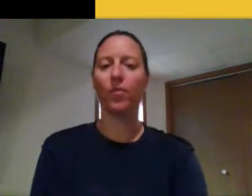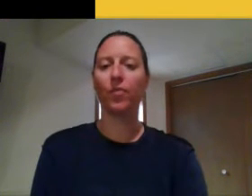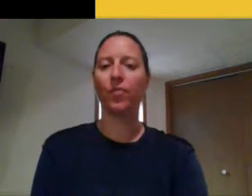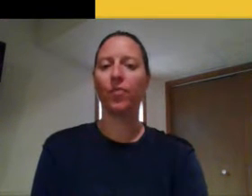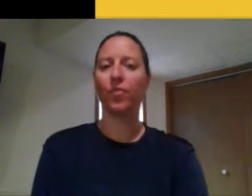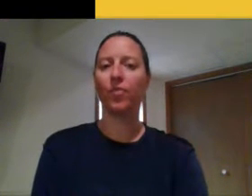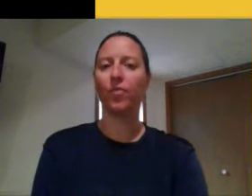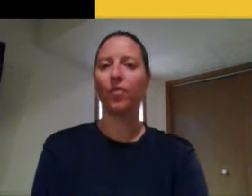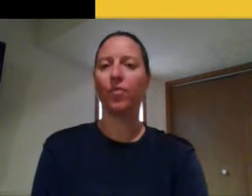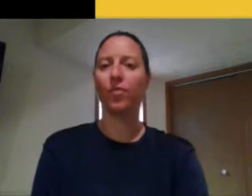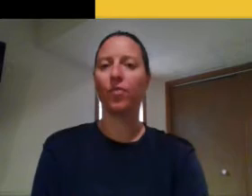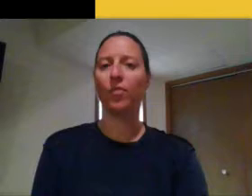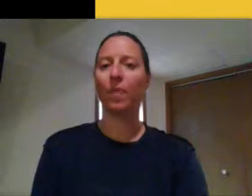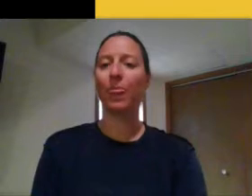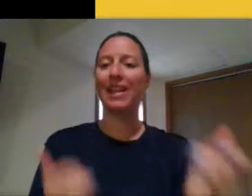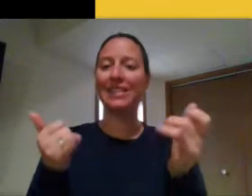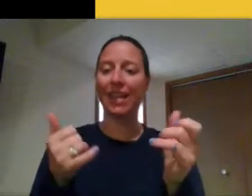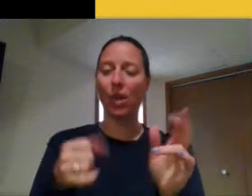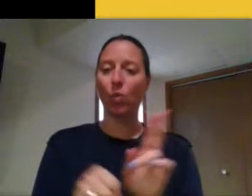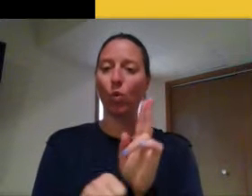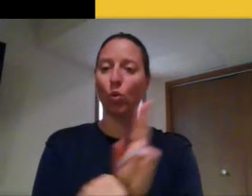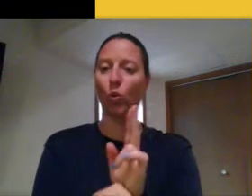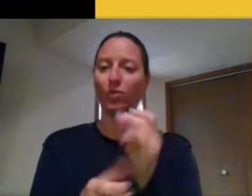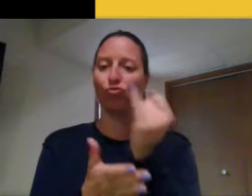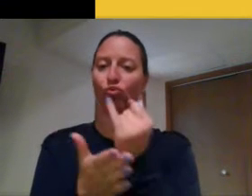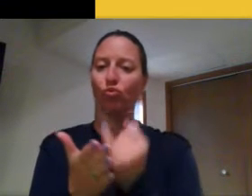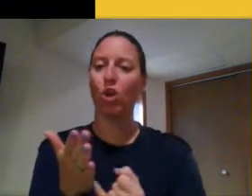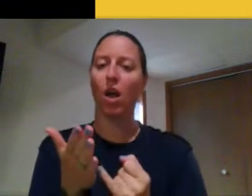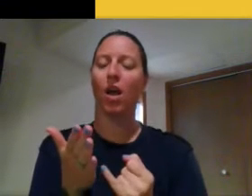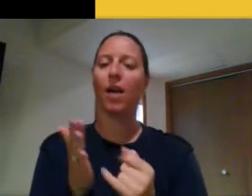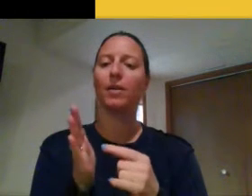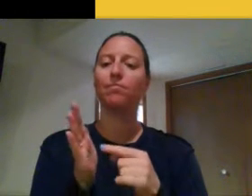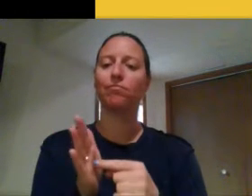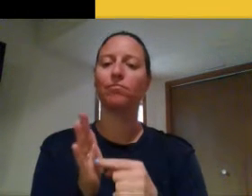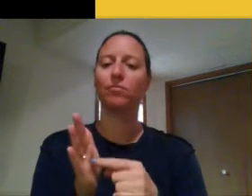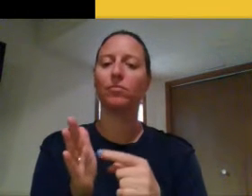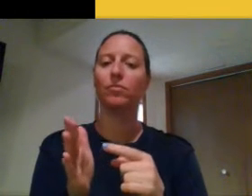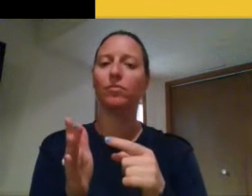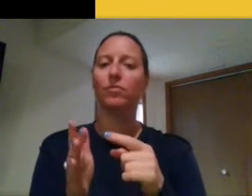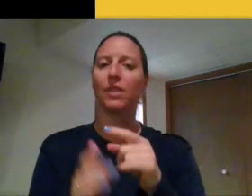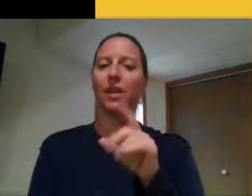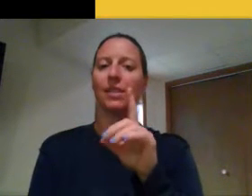Today we will use the strategy draw a diagram to solve problems involving data.